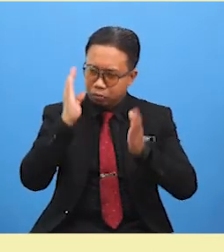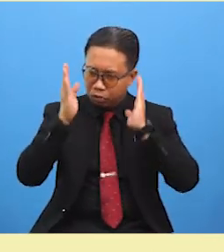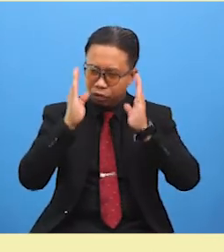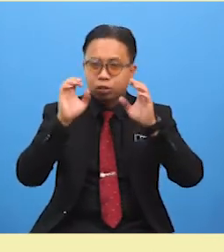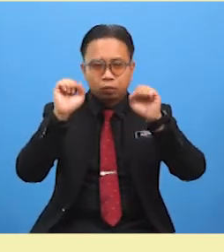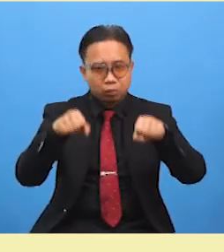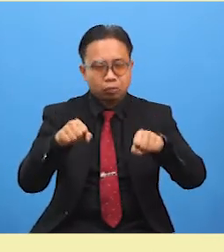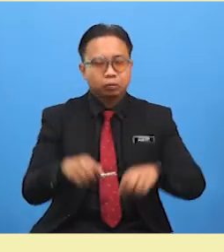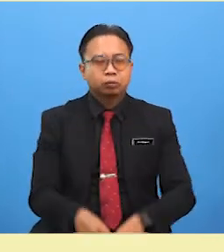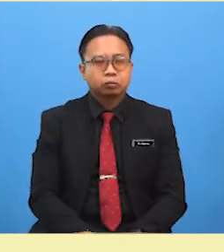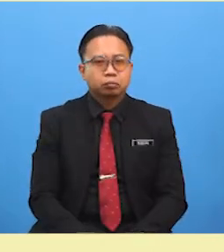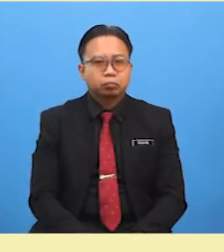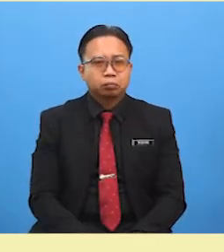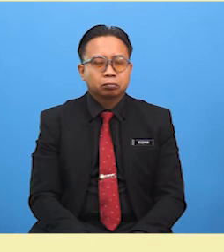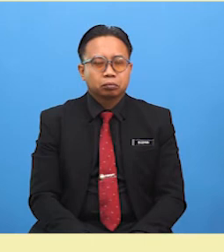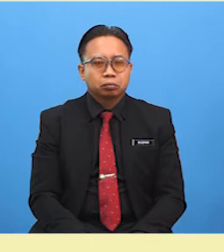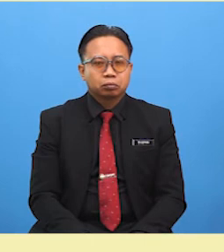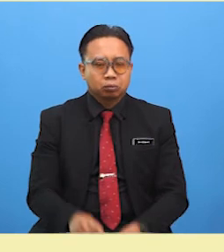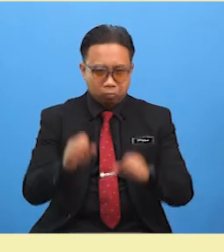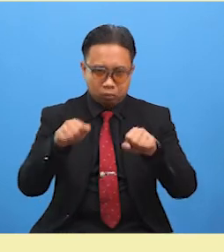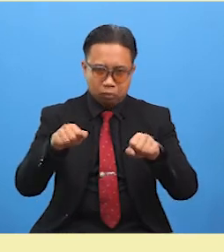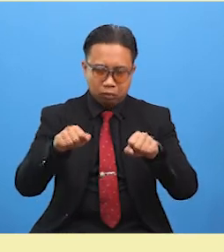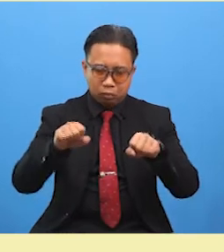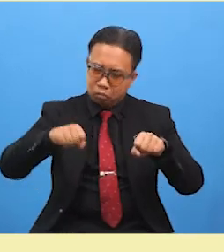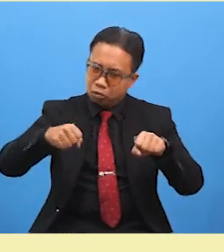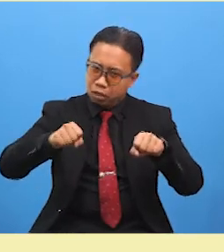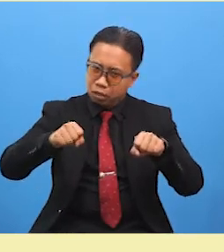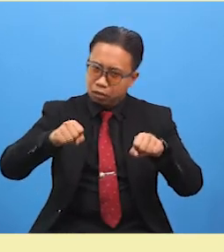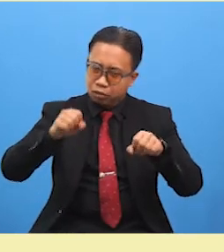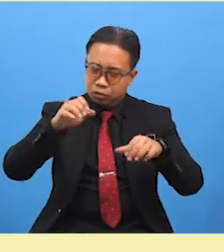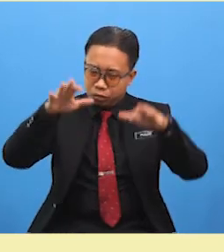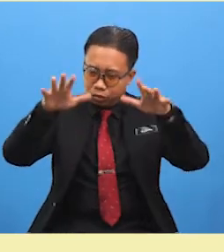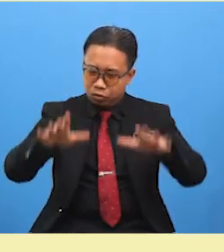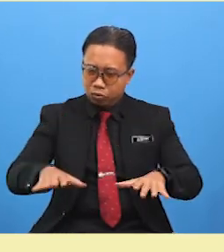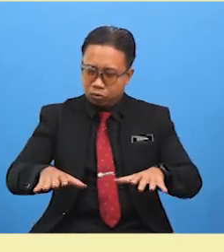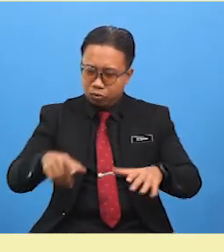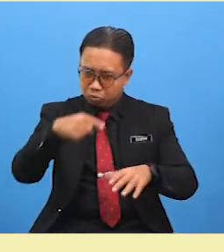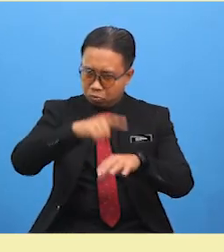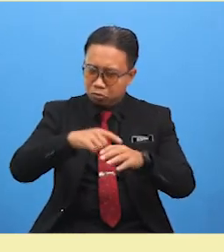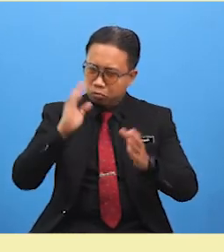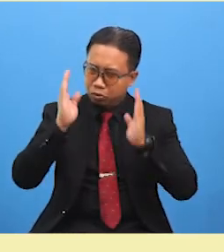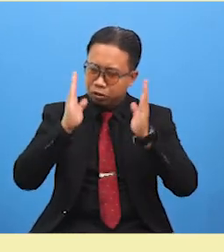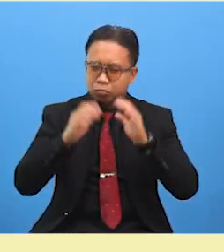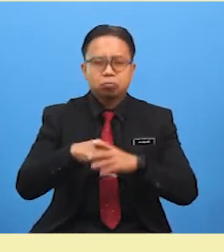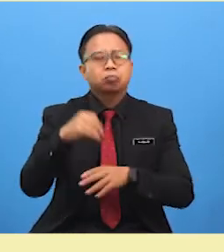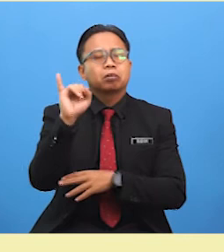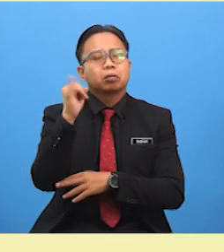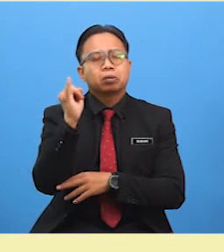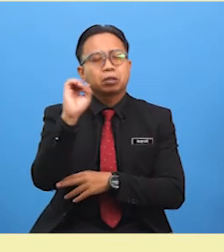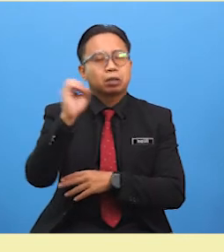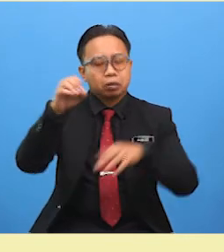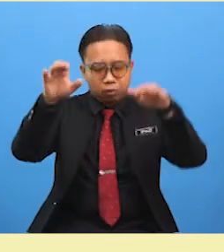Why don't you think for about 10 seconds? Could you ride a snowmobile in Malaysia? Of course not, as there is no snow in